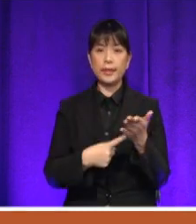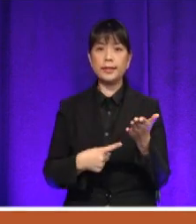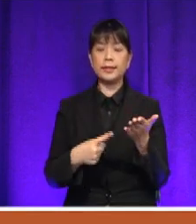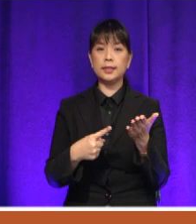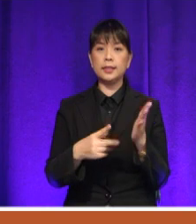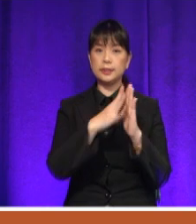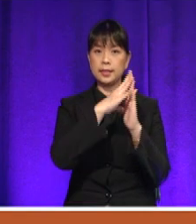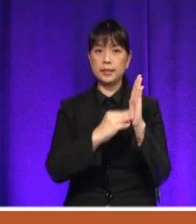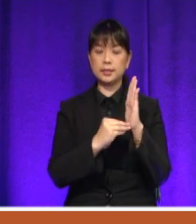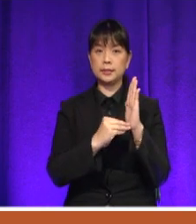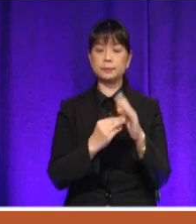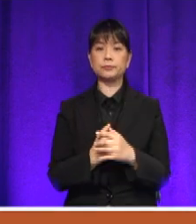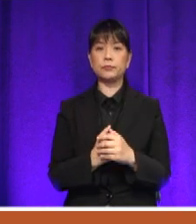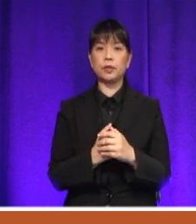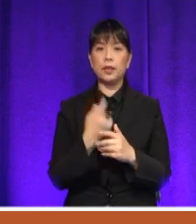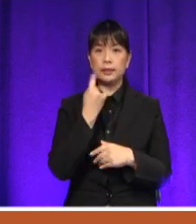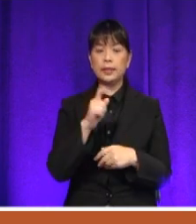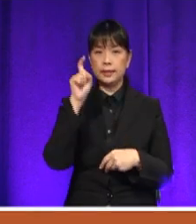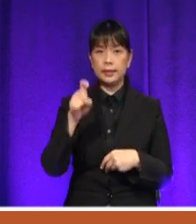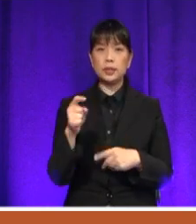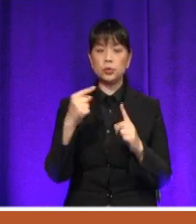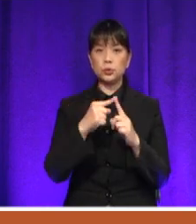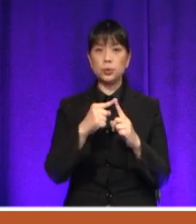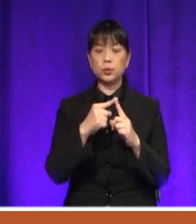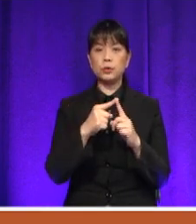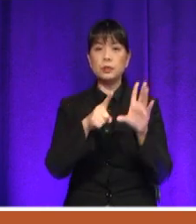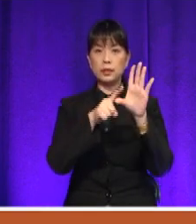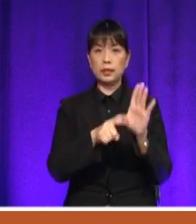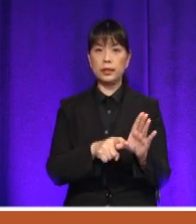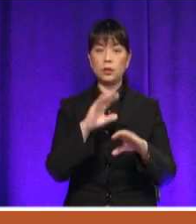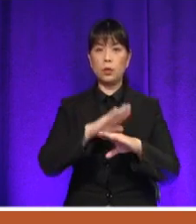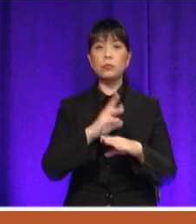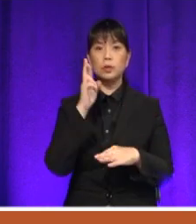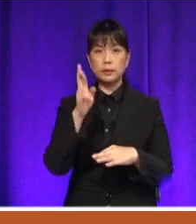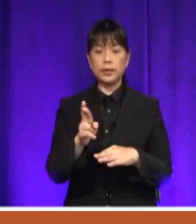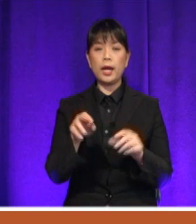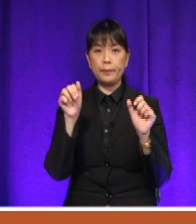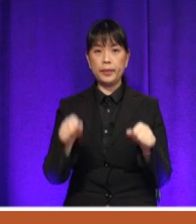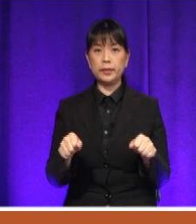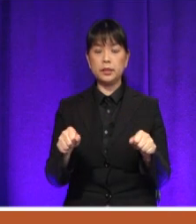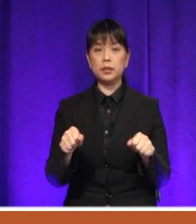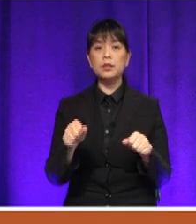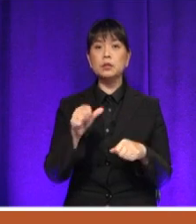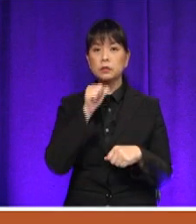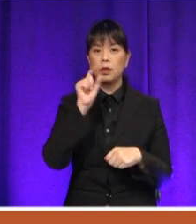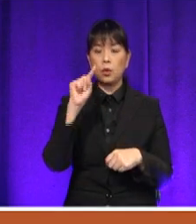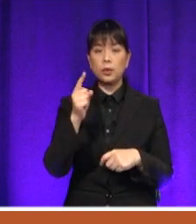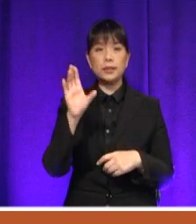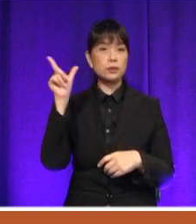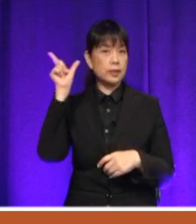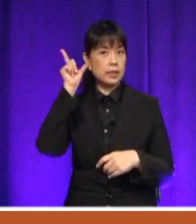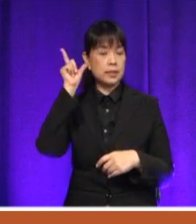read anything. They need to rely on their abilities not to only listen carefully, but to